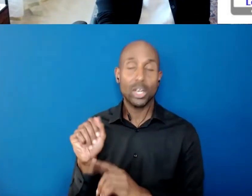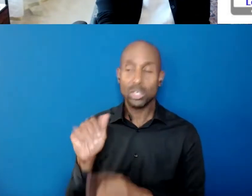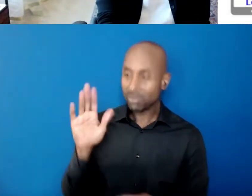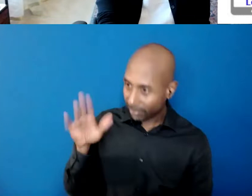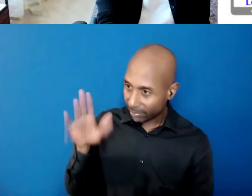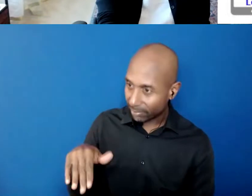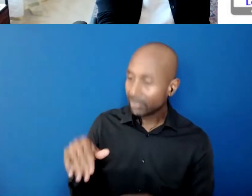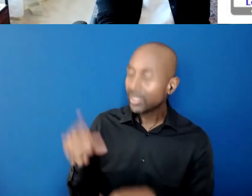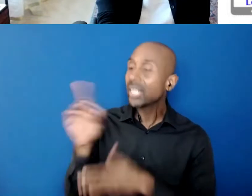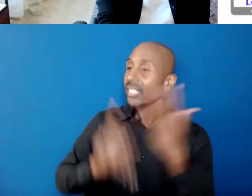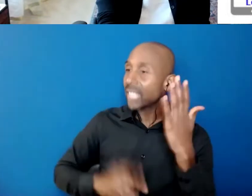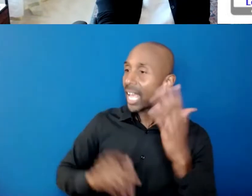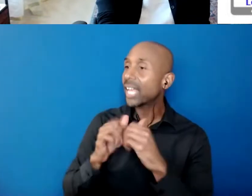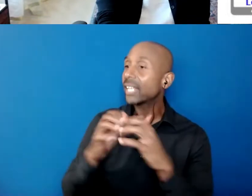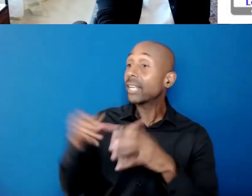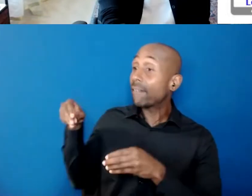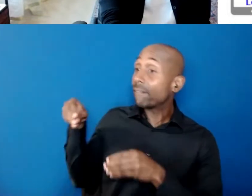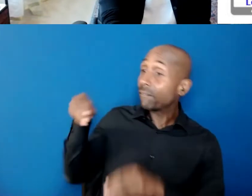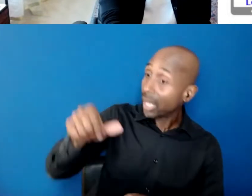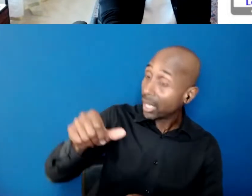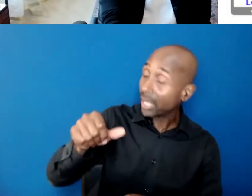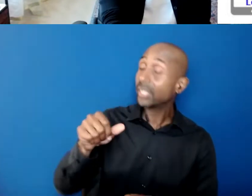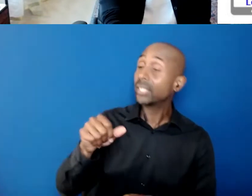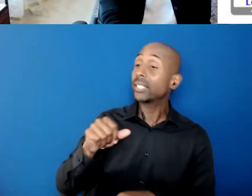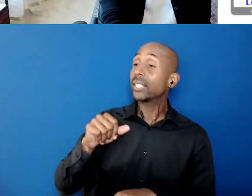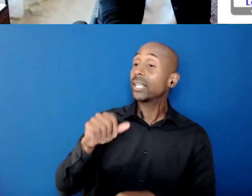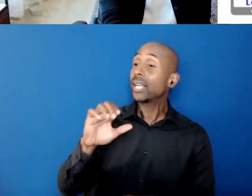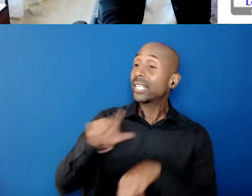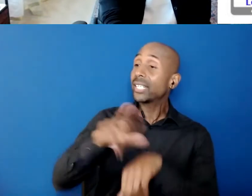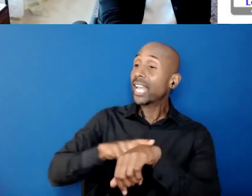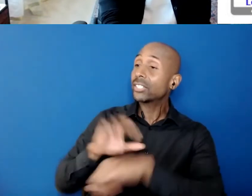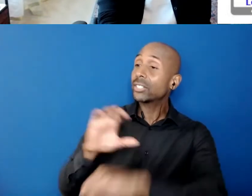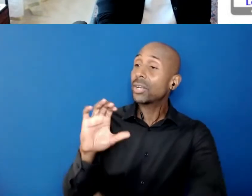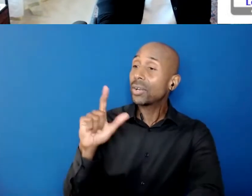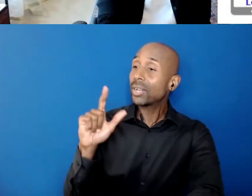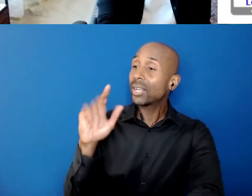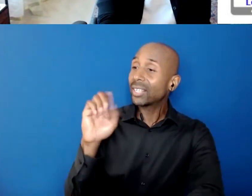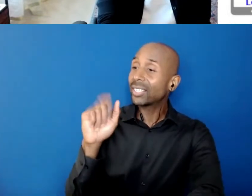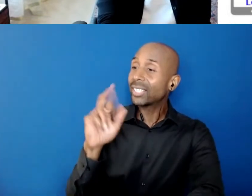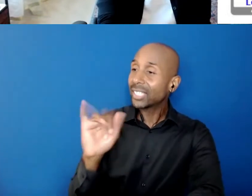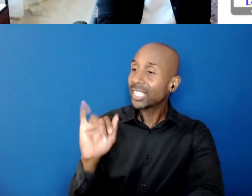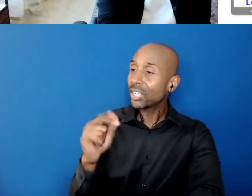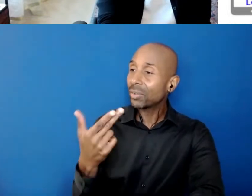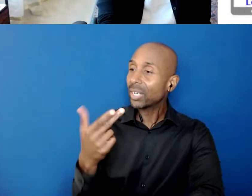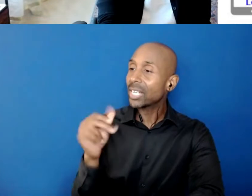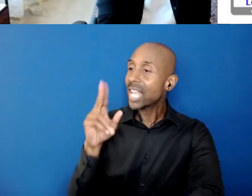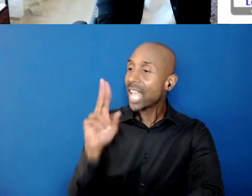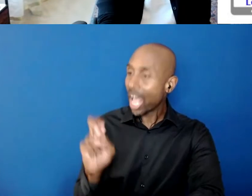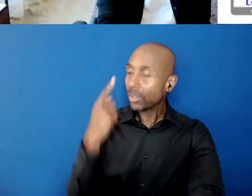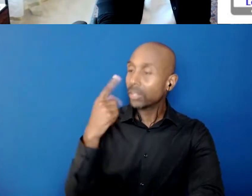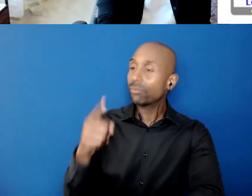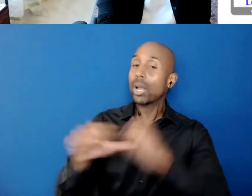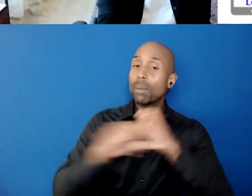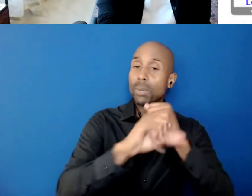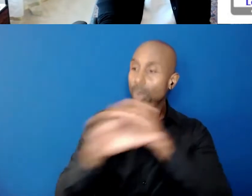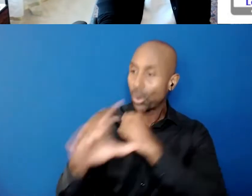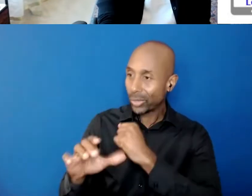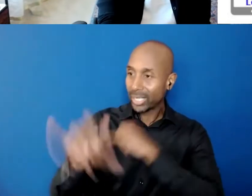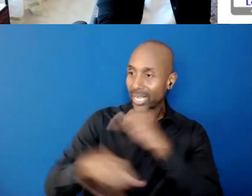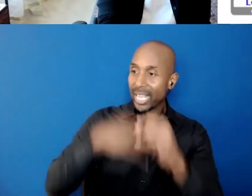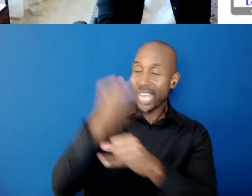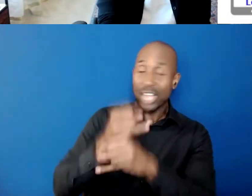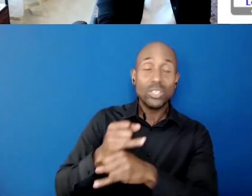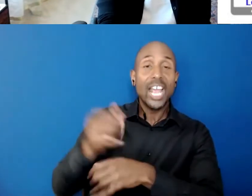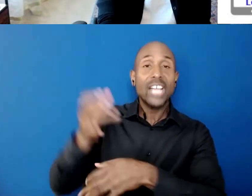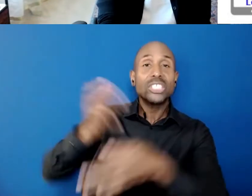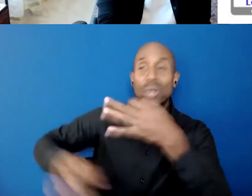fund a clearinghouse to promote international exchange opportunities for people with disabilities. And I was